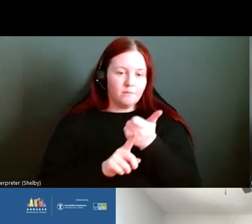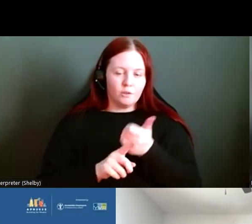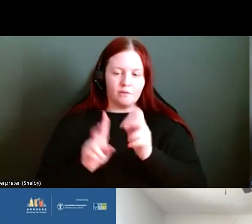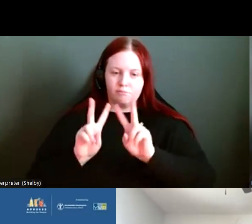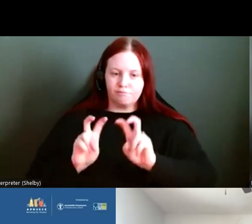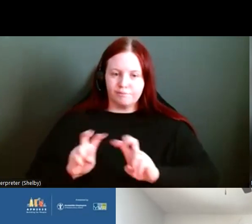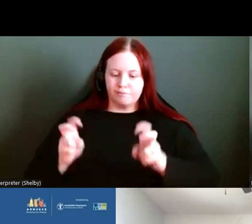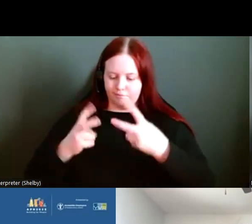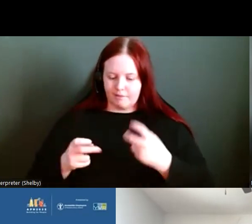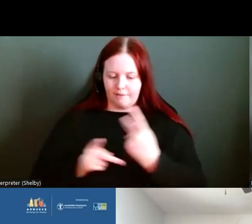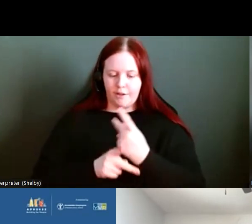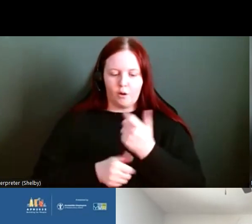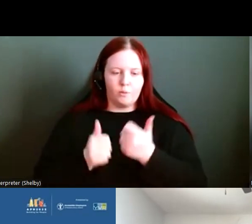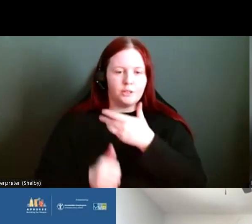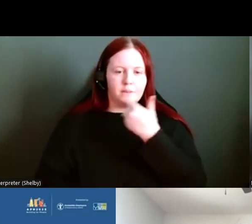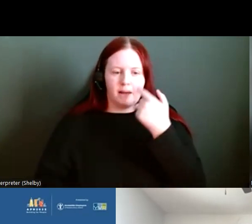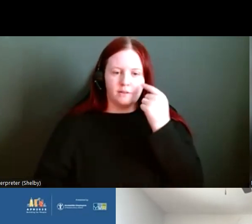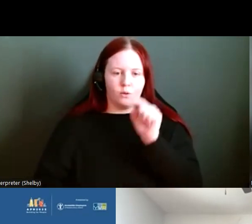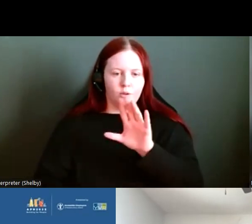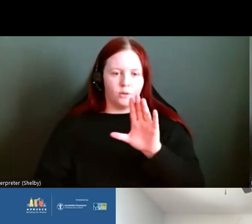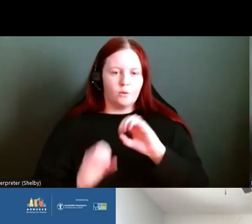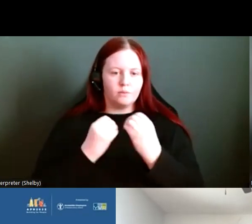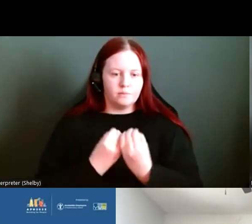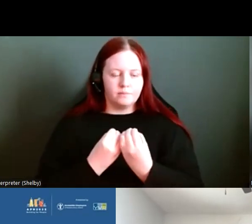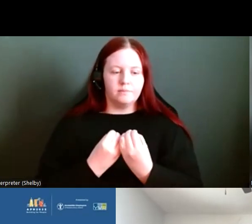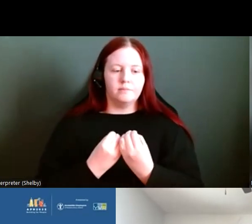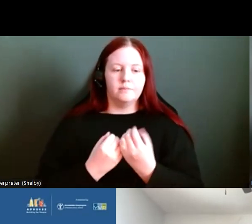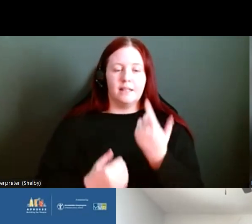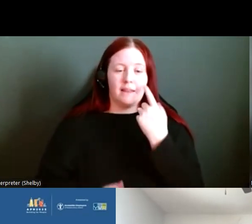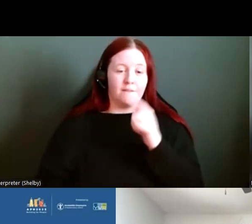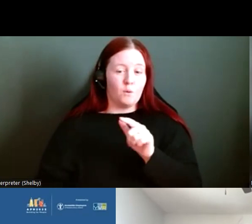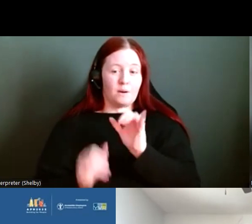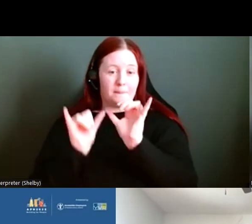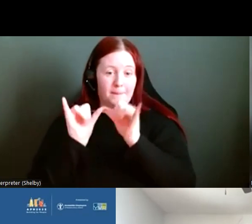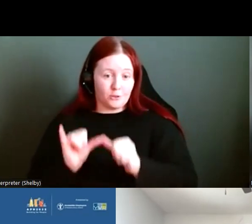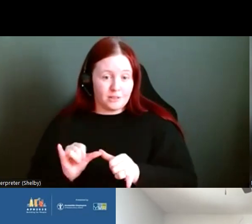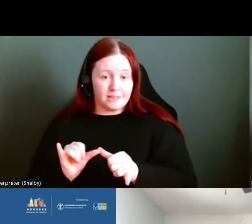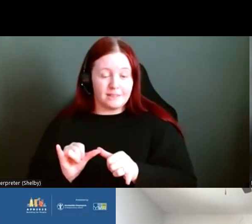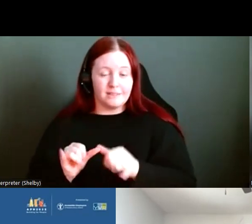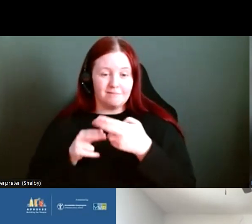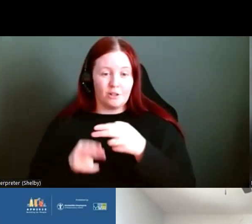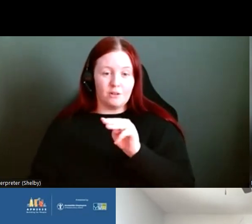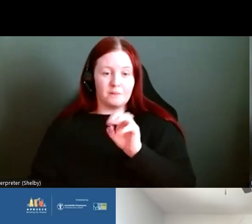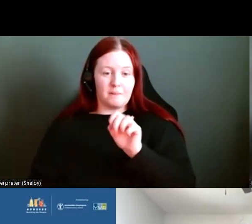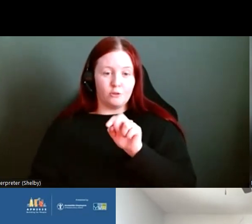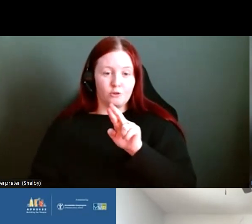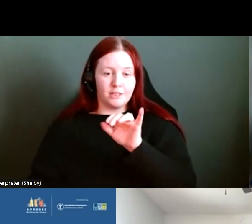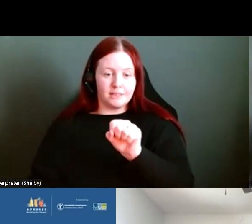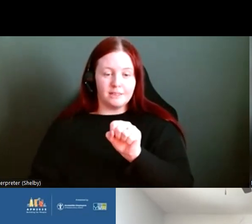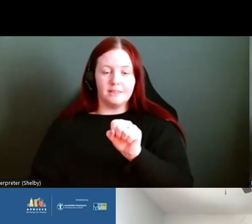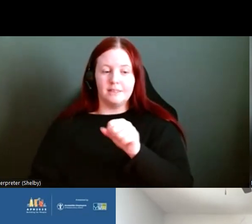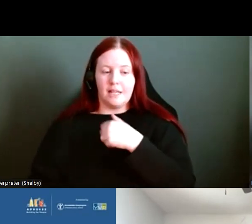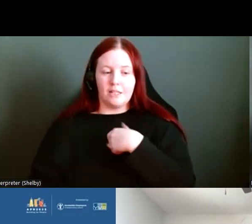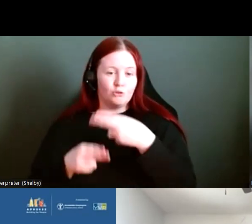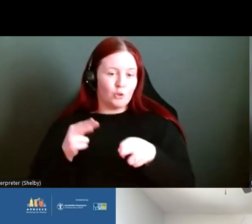best for you. And metrics really quickly. I'll just say a few things, and then maybe Amber or Matthew want to add.